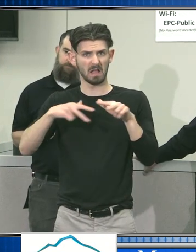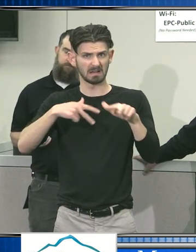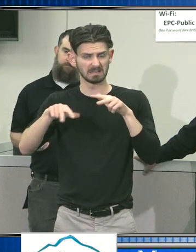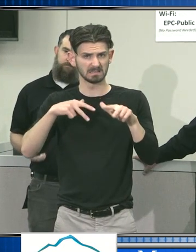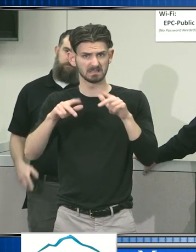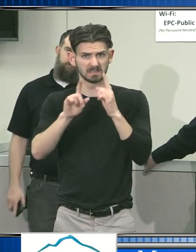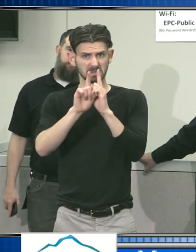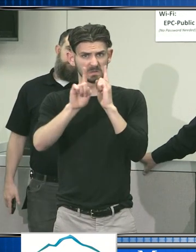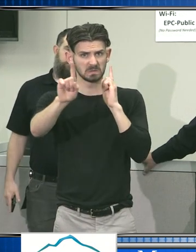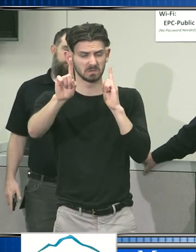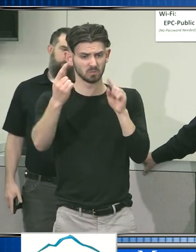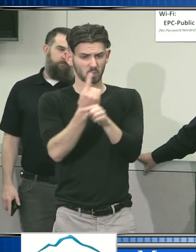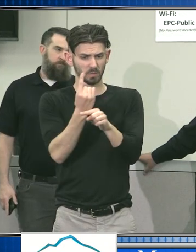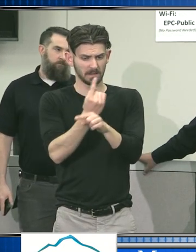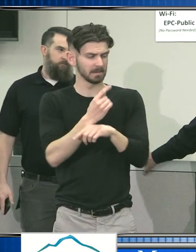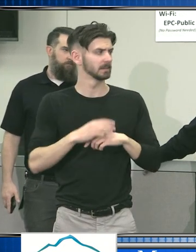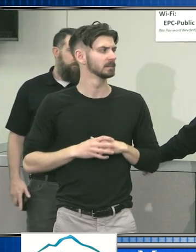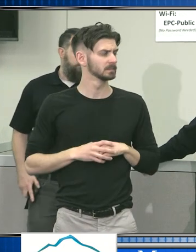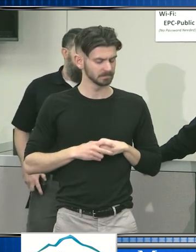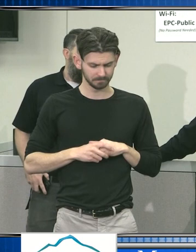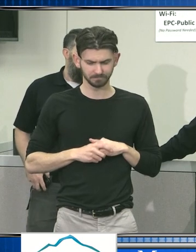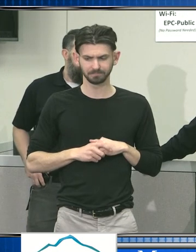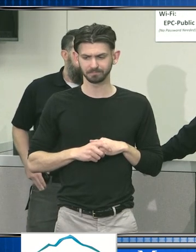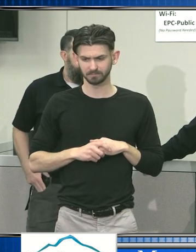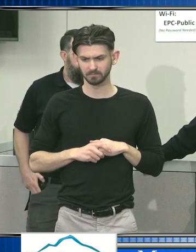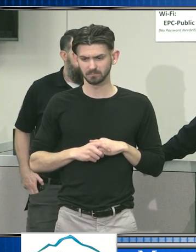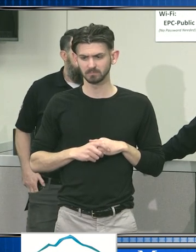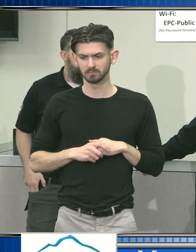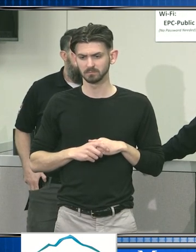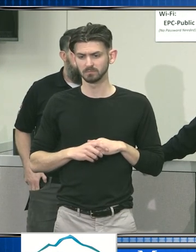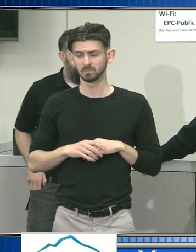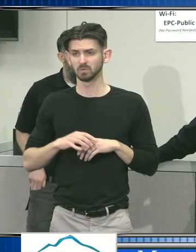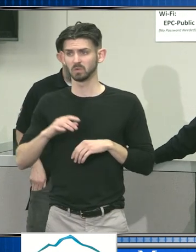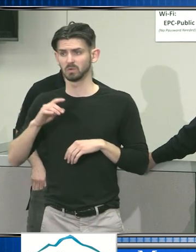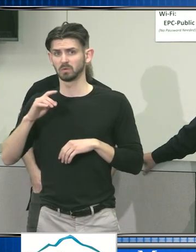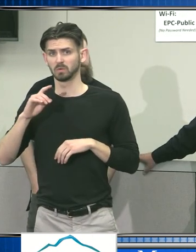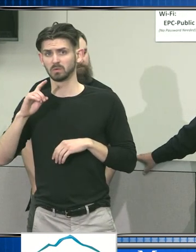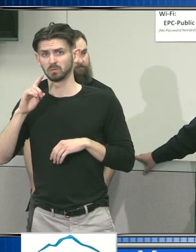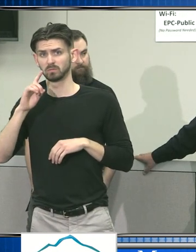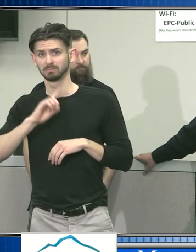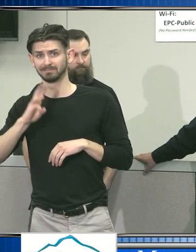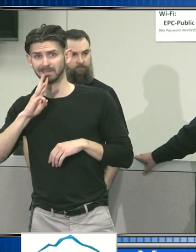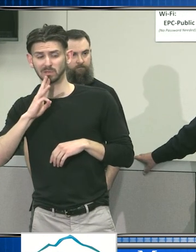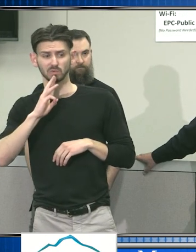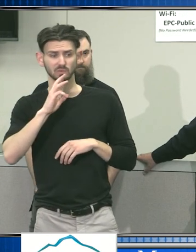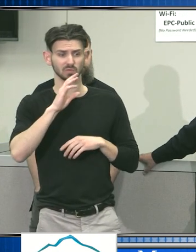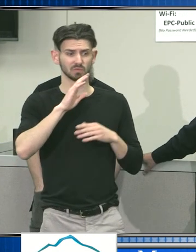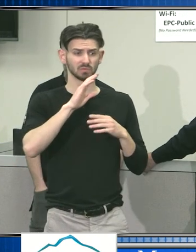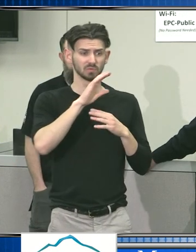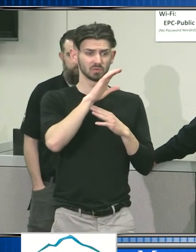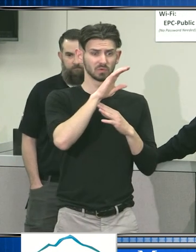Based on what I know of the intergovernmental agreement between Manitou and the city of Colorado Springs, they really should have